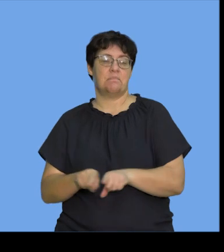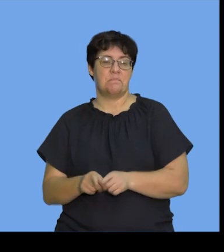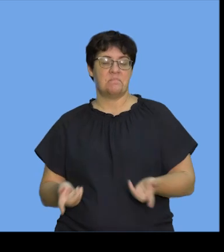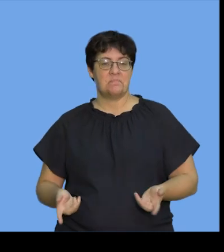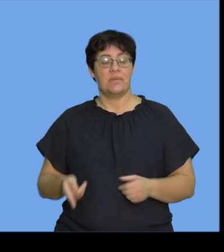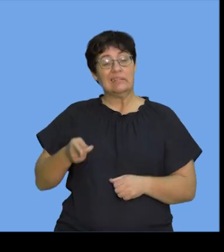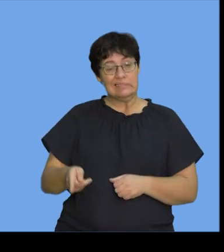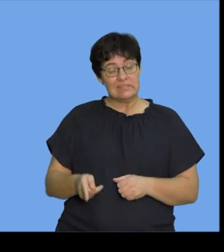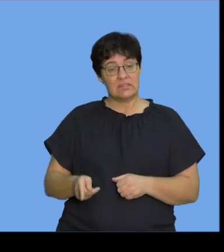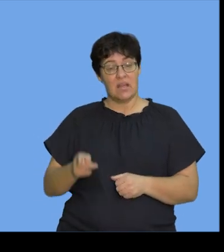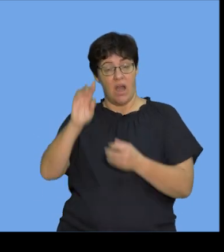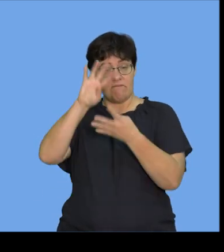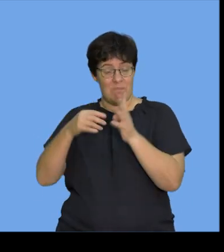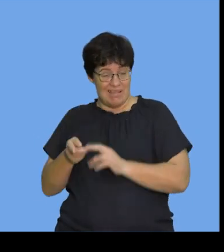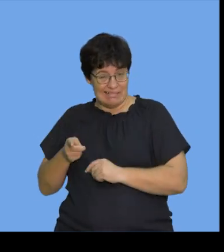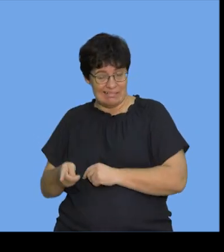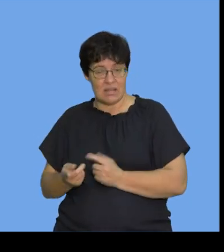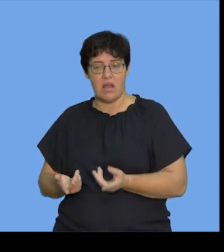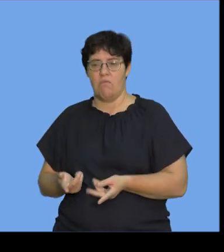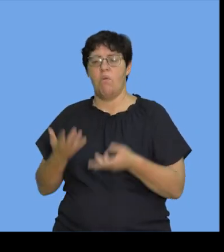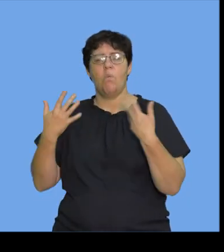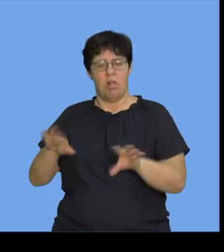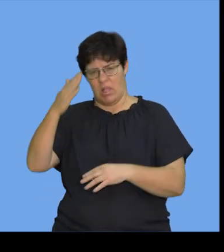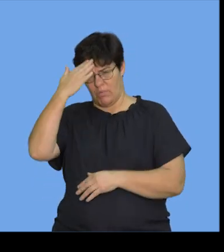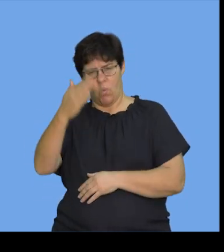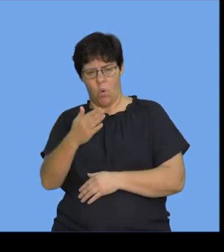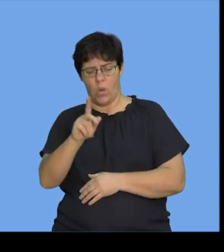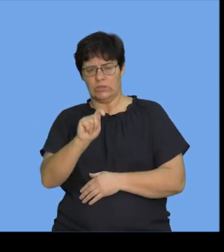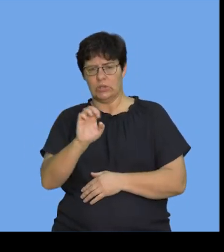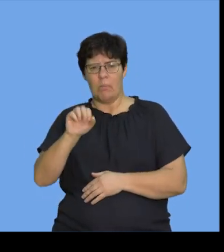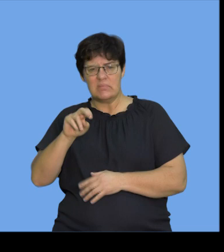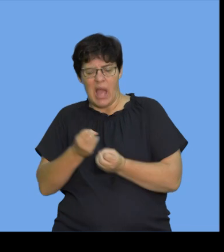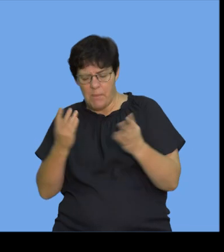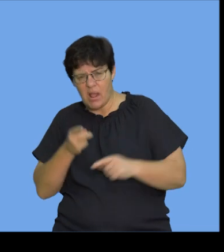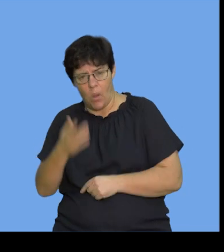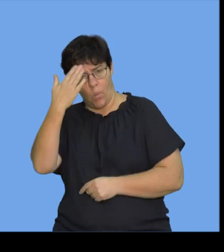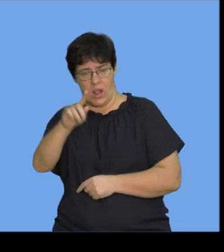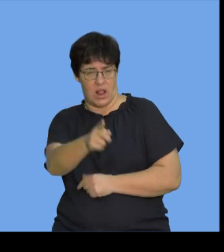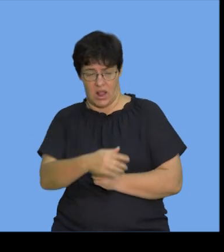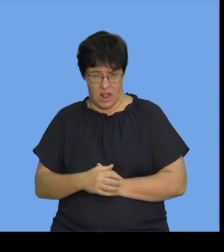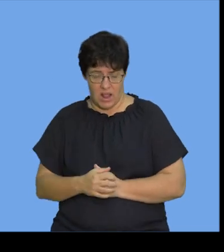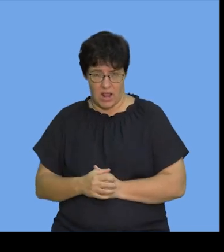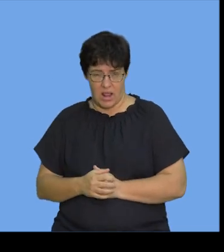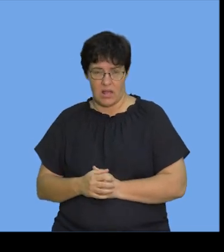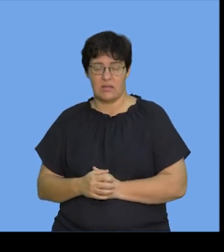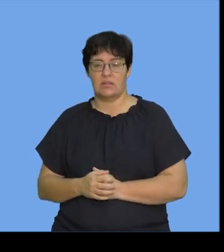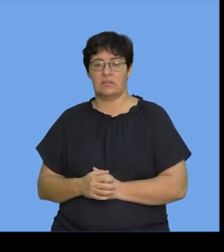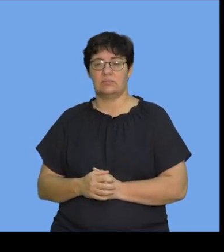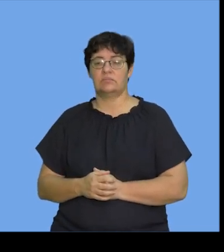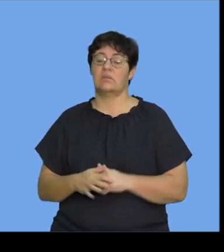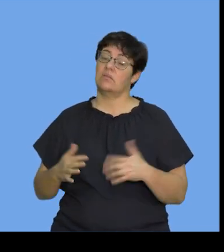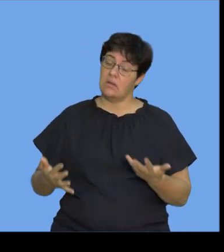formula to calculate this will be normally when you know the number of terms. With this one, then it's only when we know the number of terms,